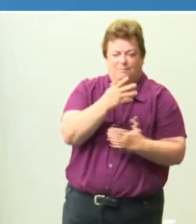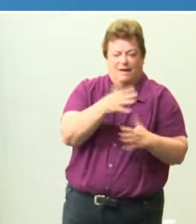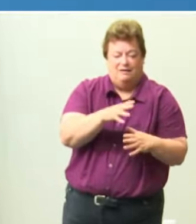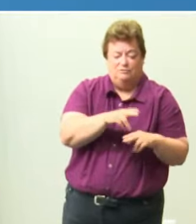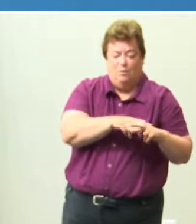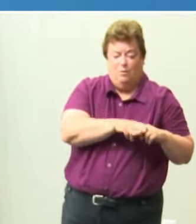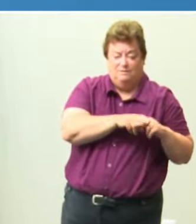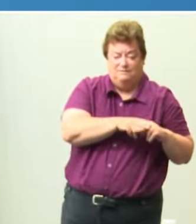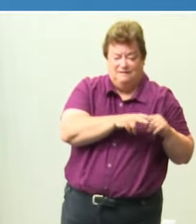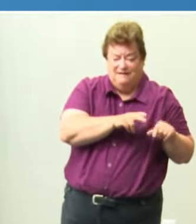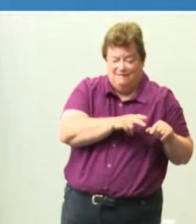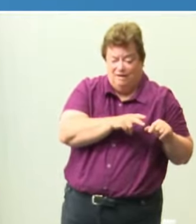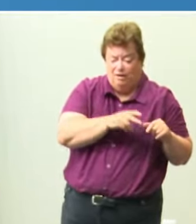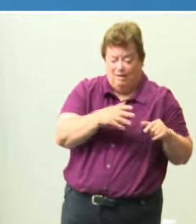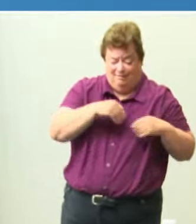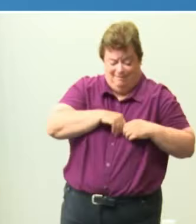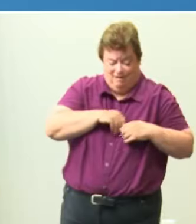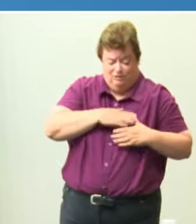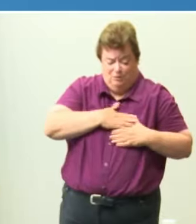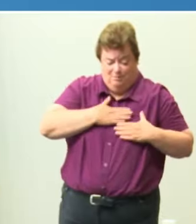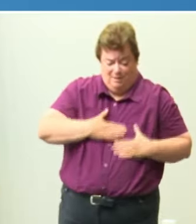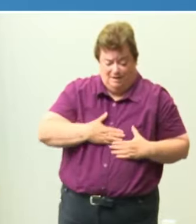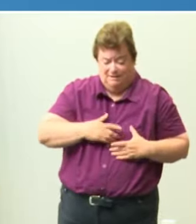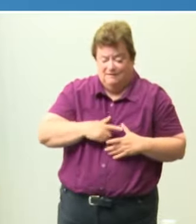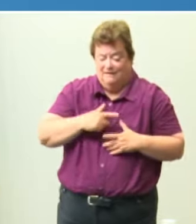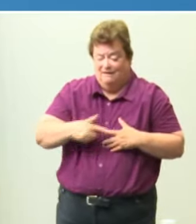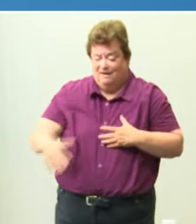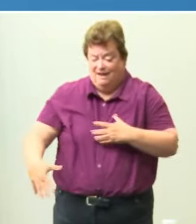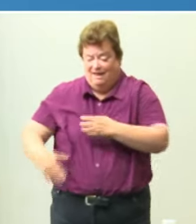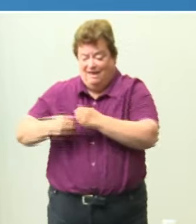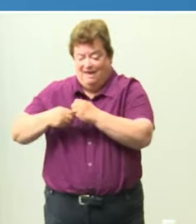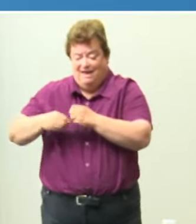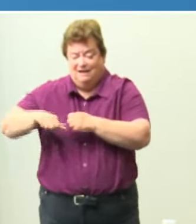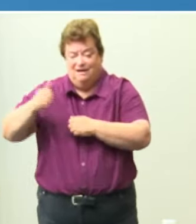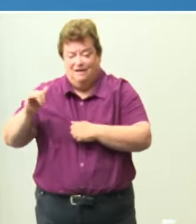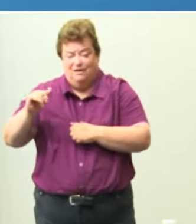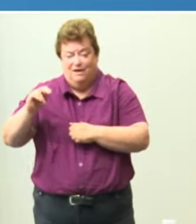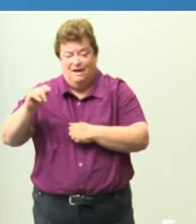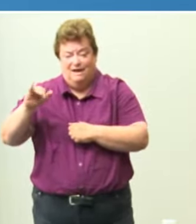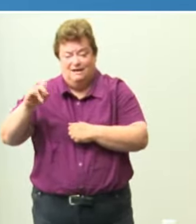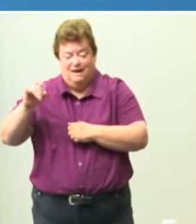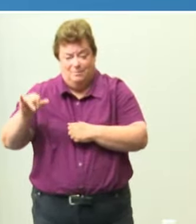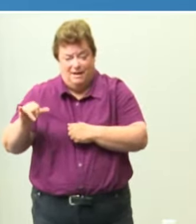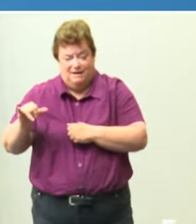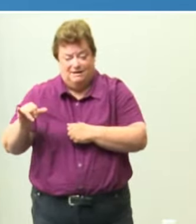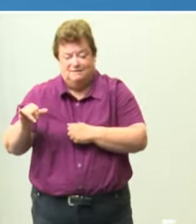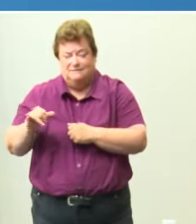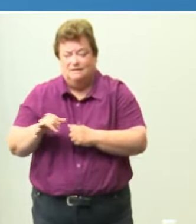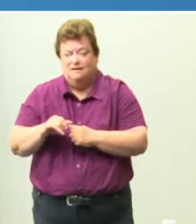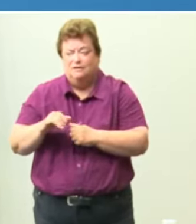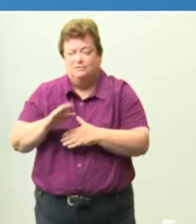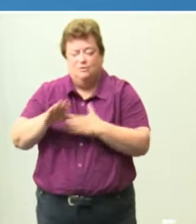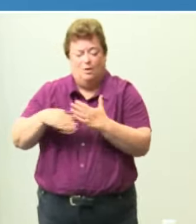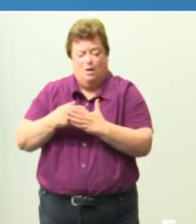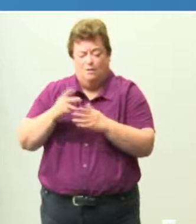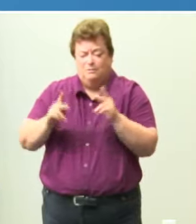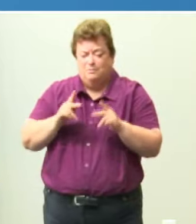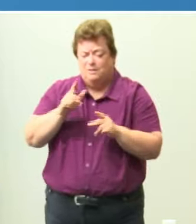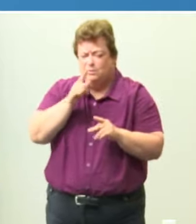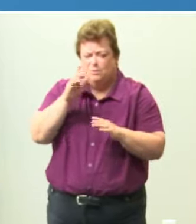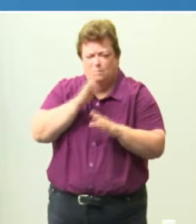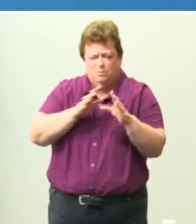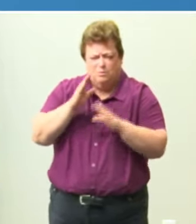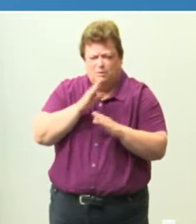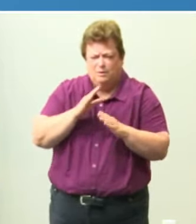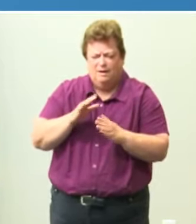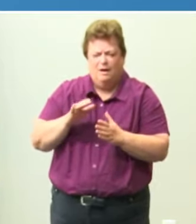that virus gets in, your own antibodies do this much more quickly than you can with an infusion. And for all the people who might worry, well,